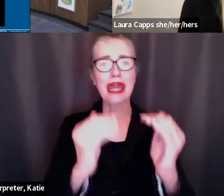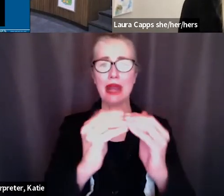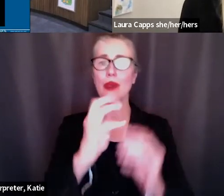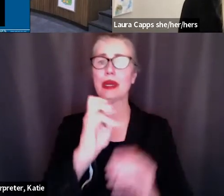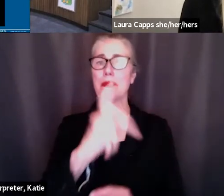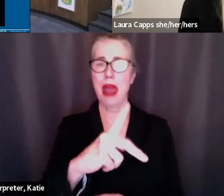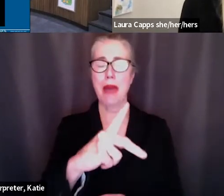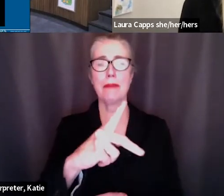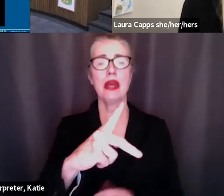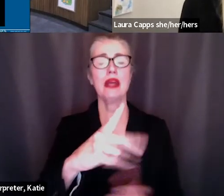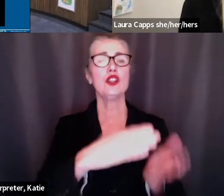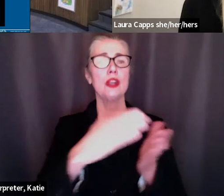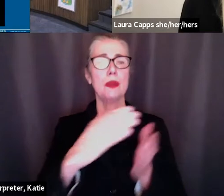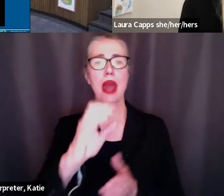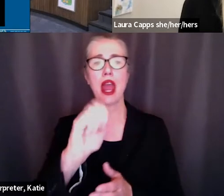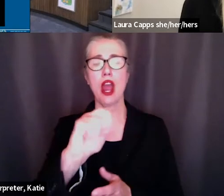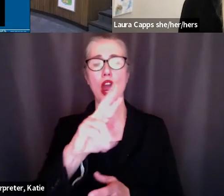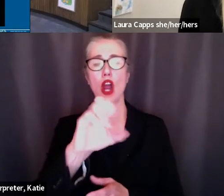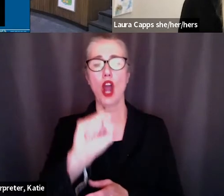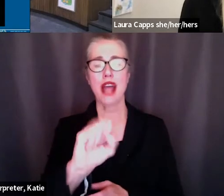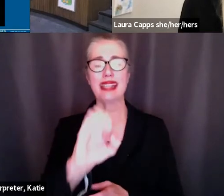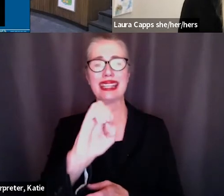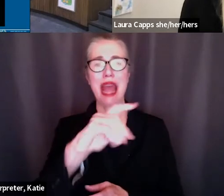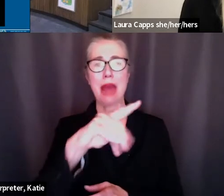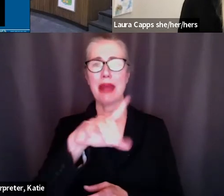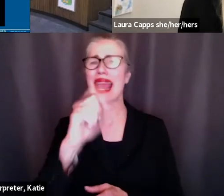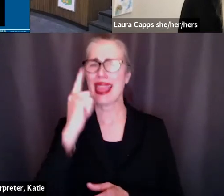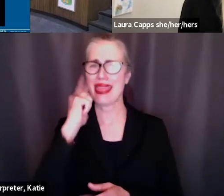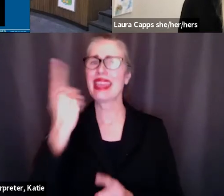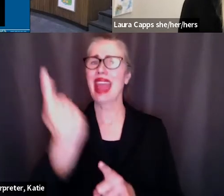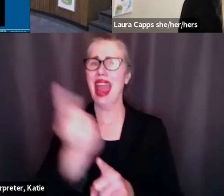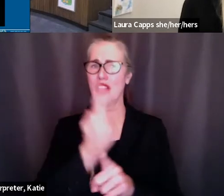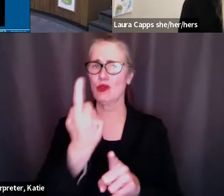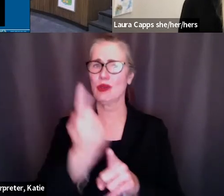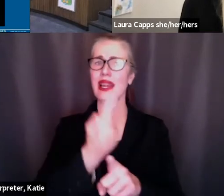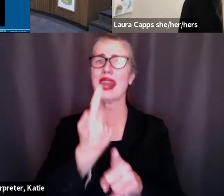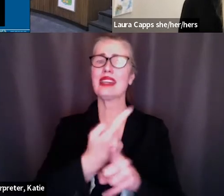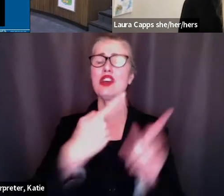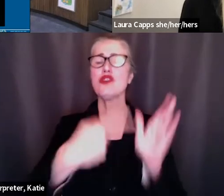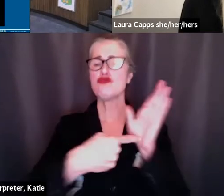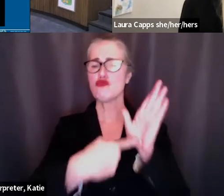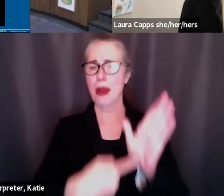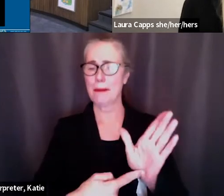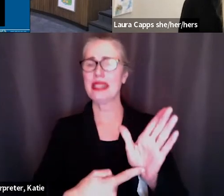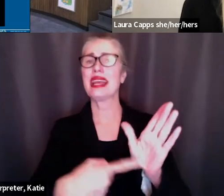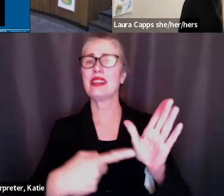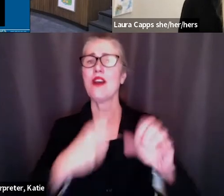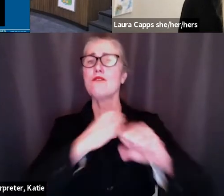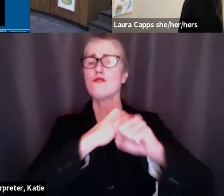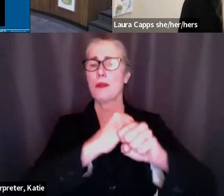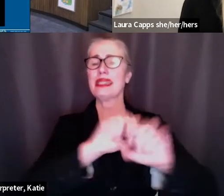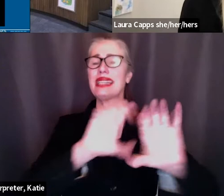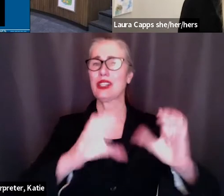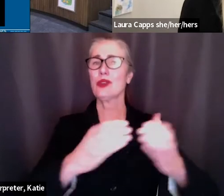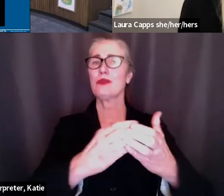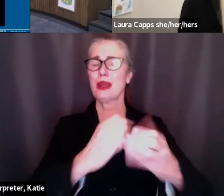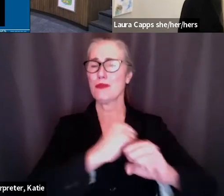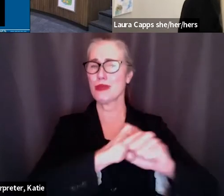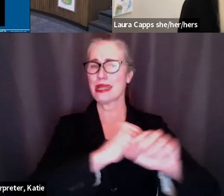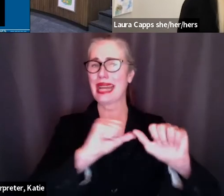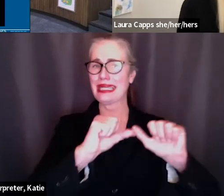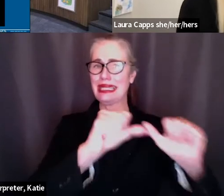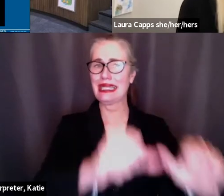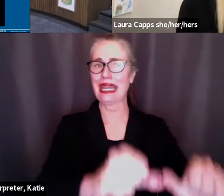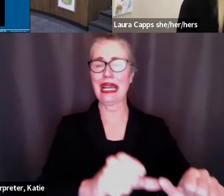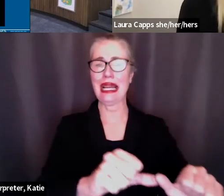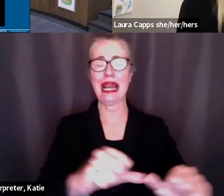by cause and fla because it most accurately allows for the proper representation of protected classes the latinx community makes up